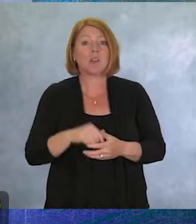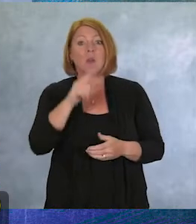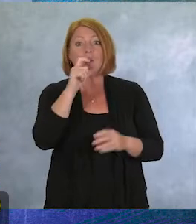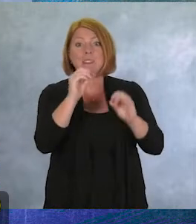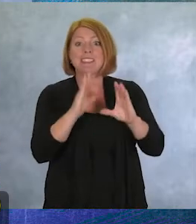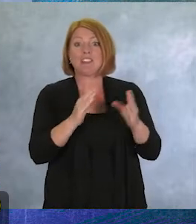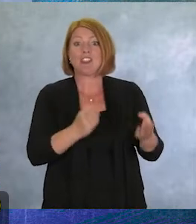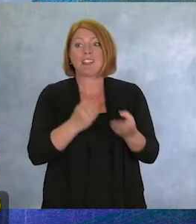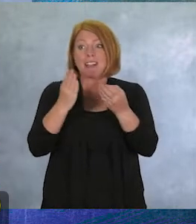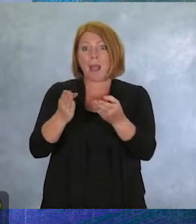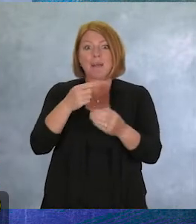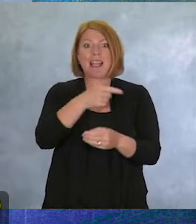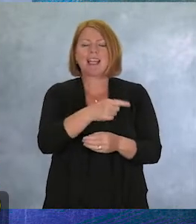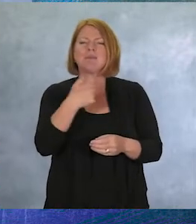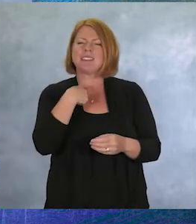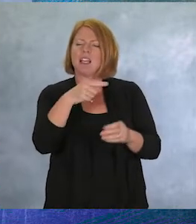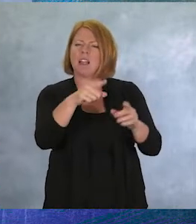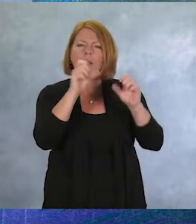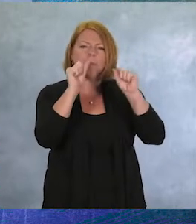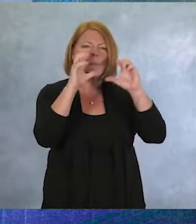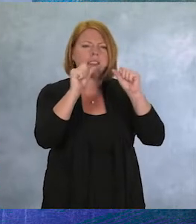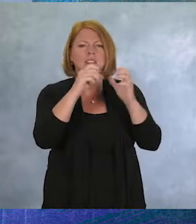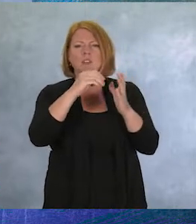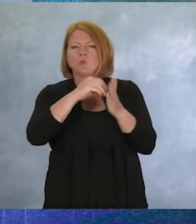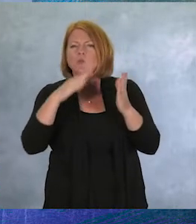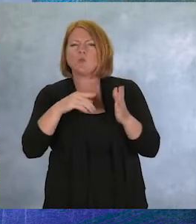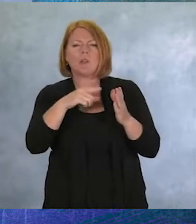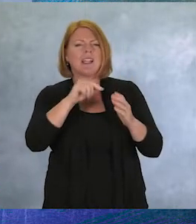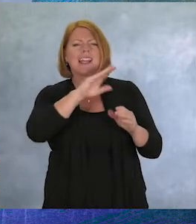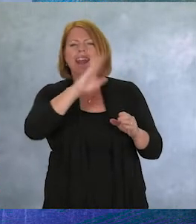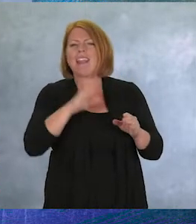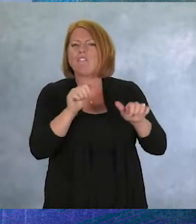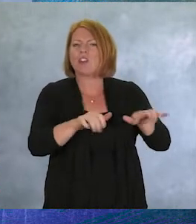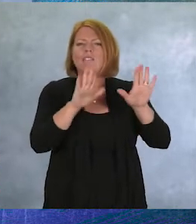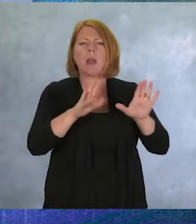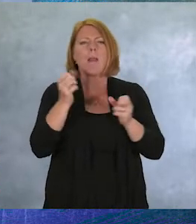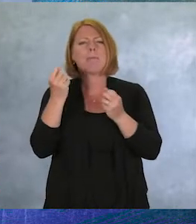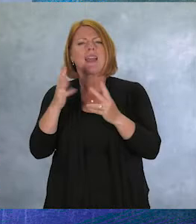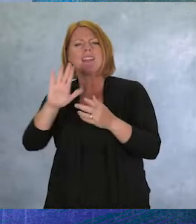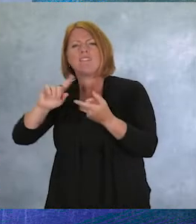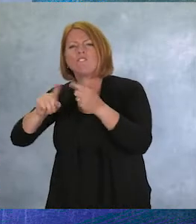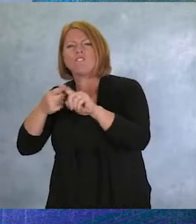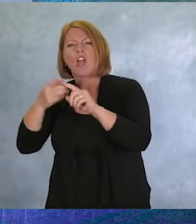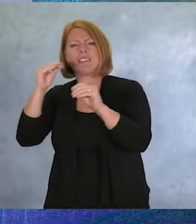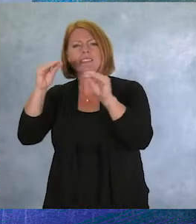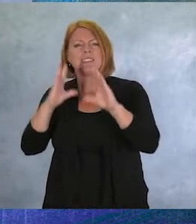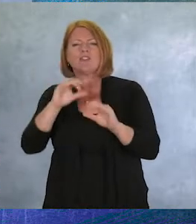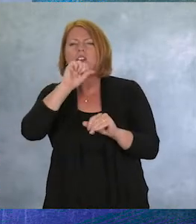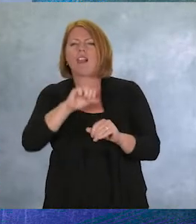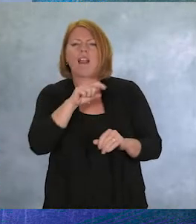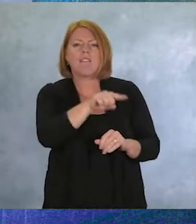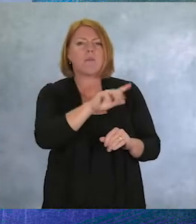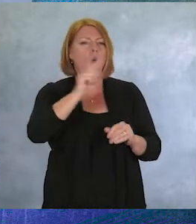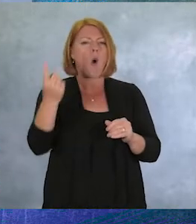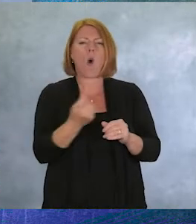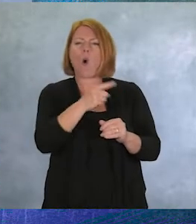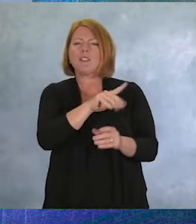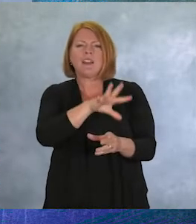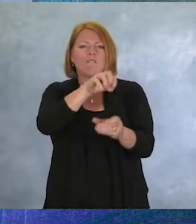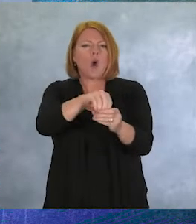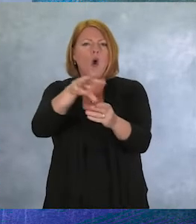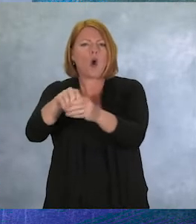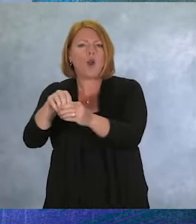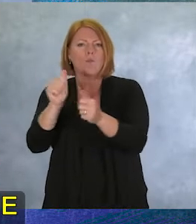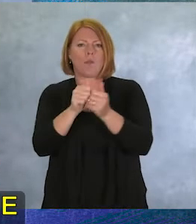nominating teacher said he is an awesome student that doesn't give up, is loved by his peers and instructors, and is always willing to participate in